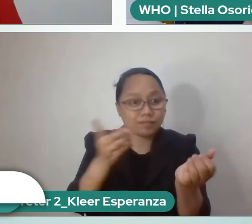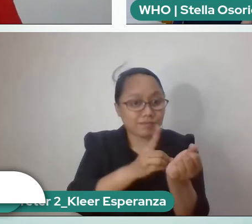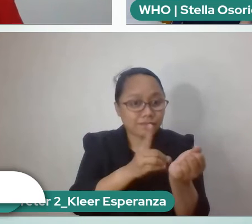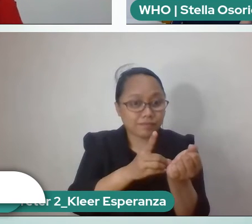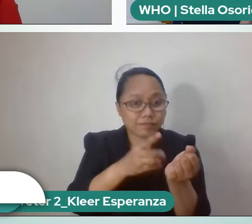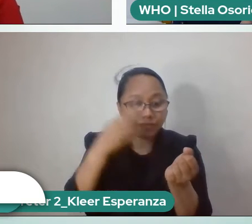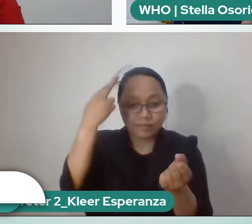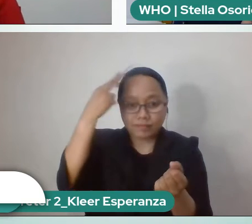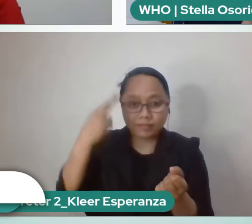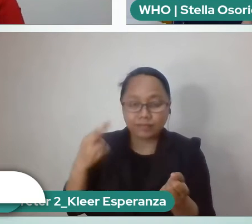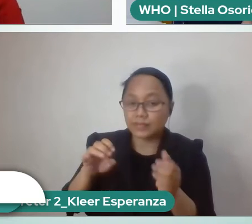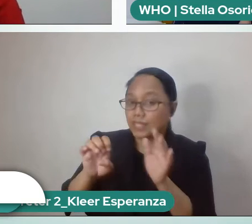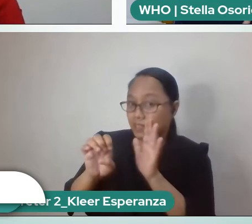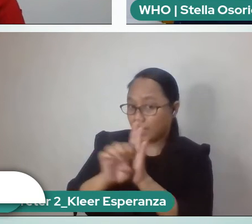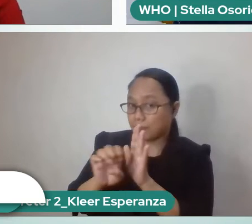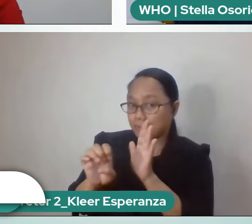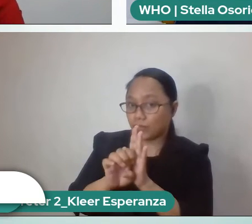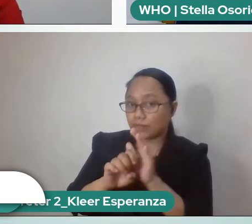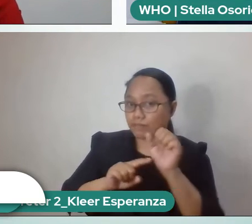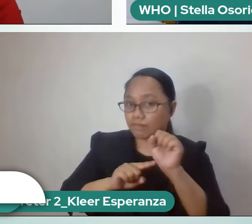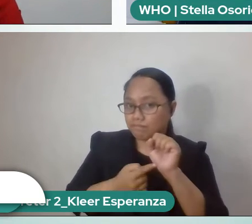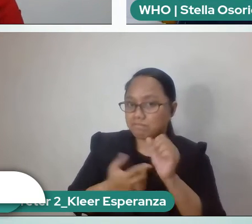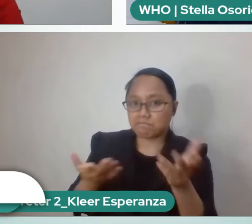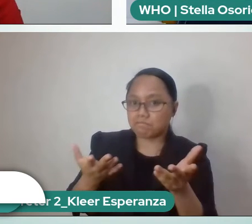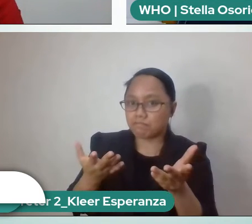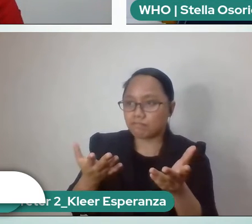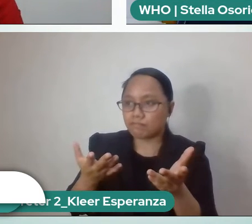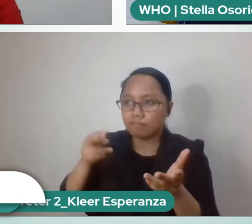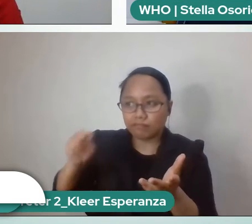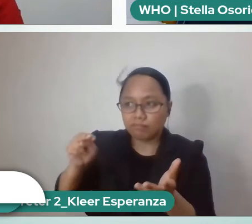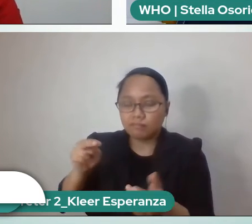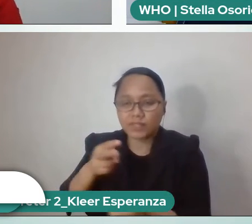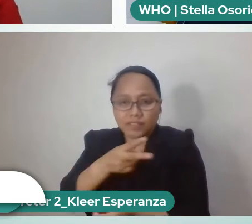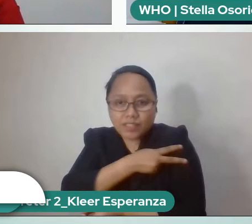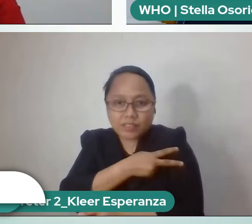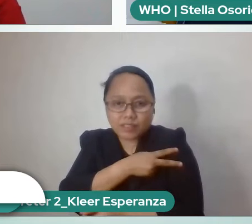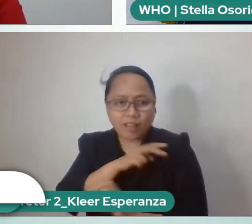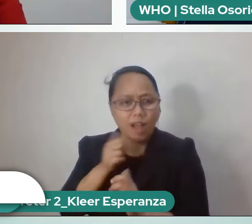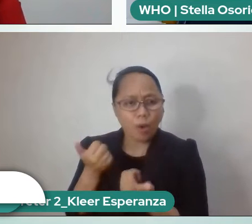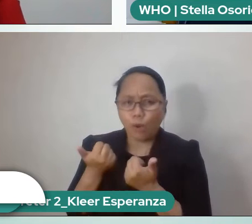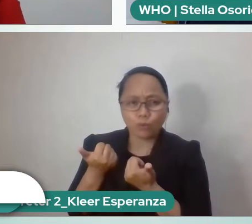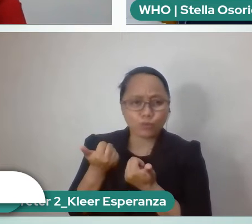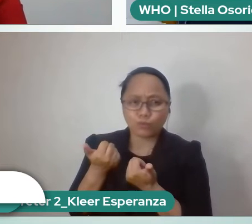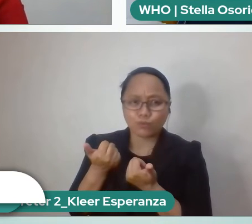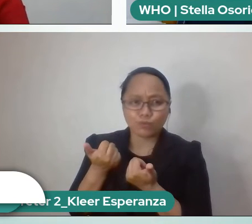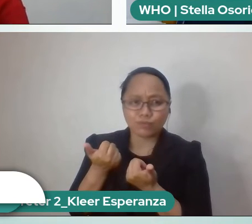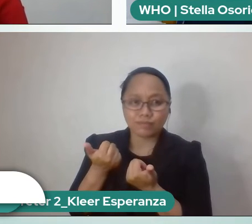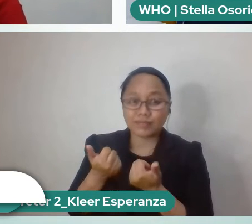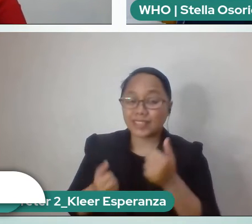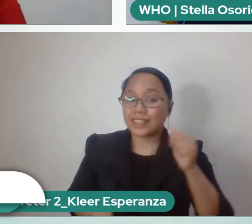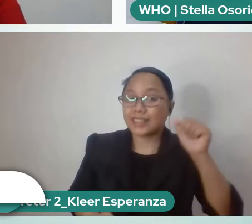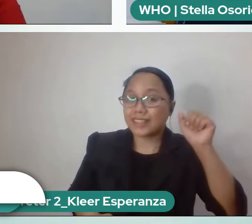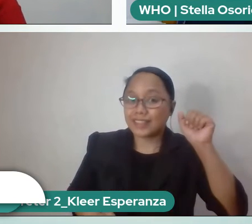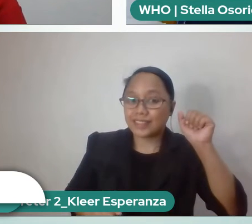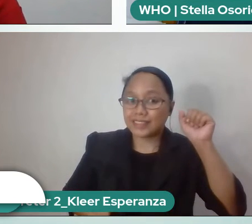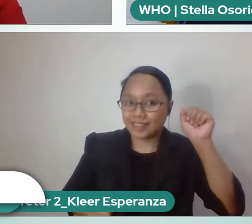example, I'm 30 years old and I would like to be vaccinated. Yeah. The